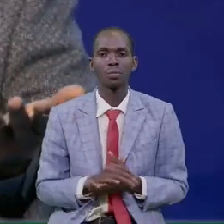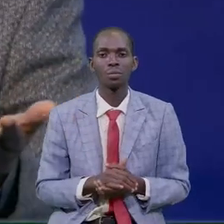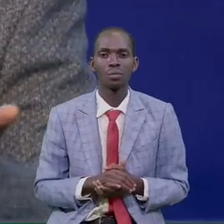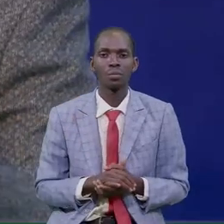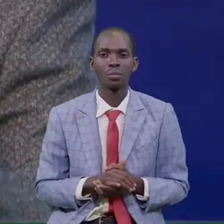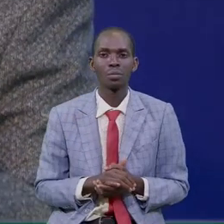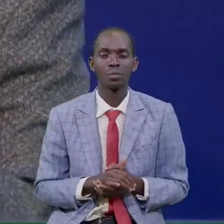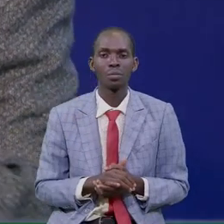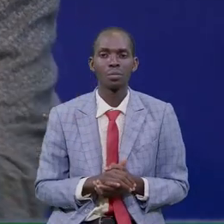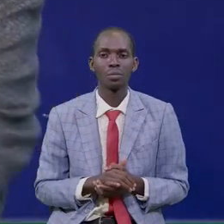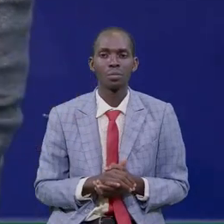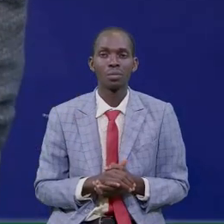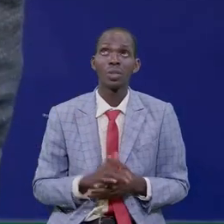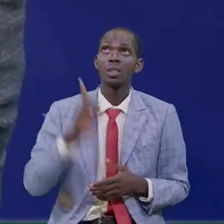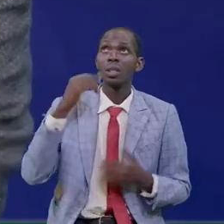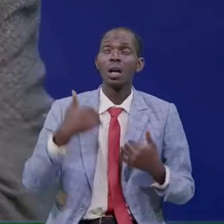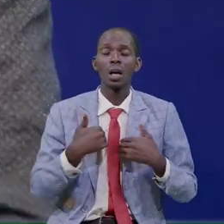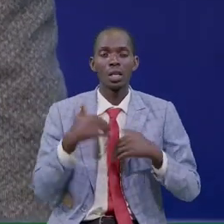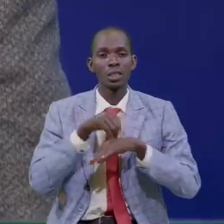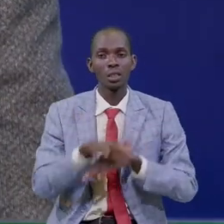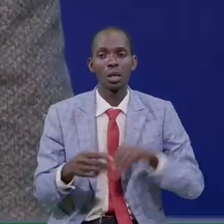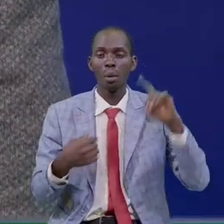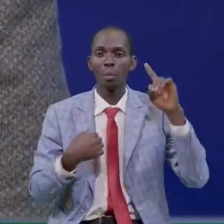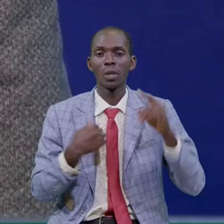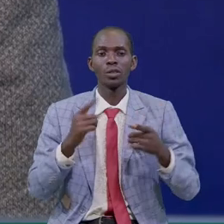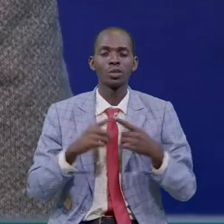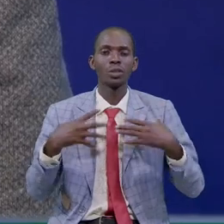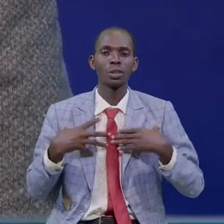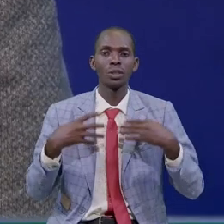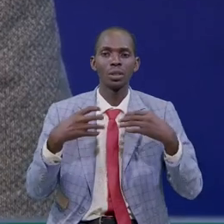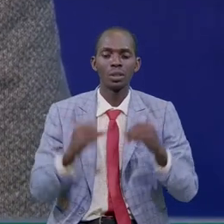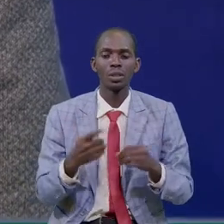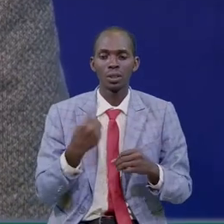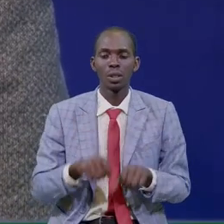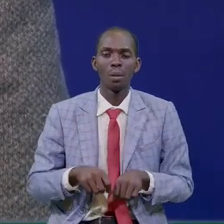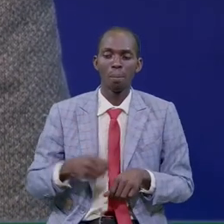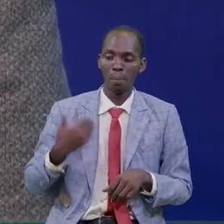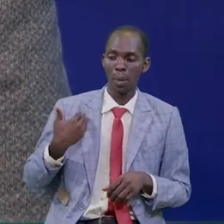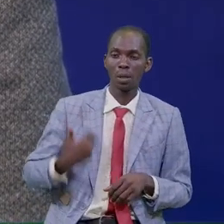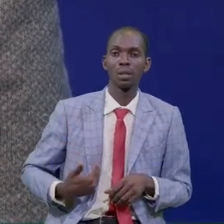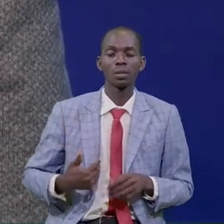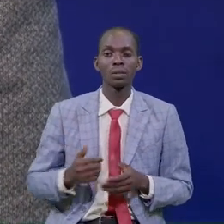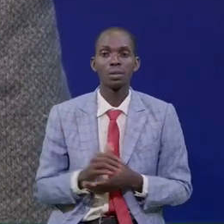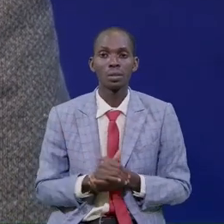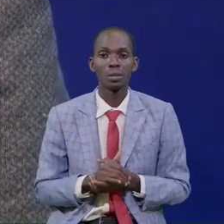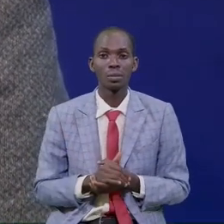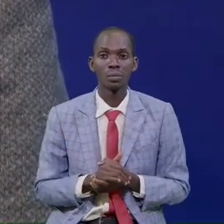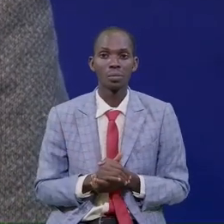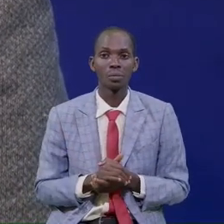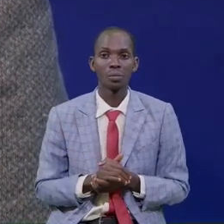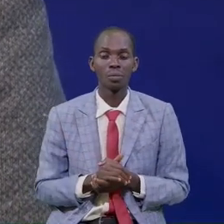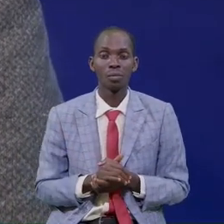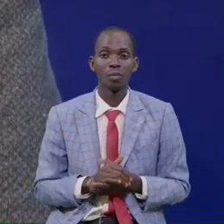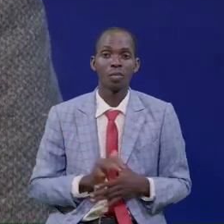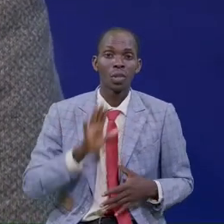he nouvelle. He has sent me to heal. Il m'a envoyé pour guérir ceux qui ont le cœur brisé. Your broken heart